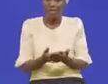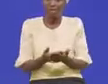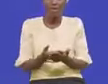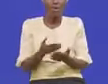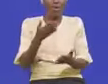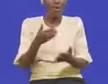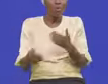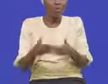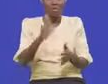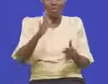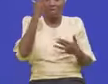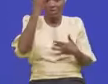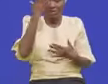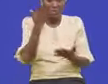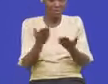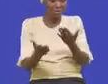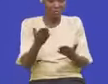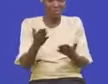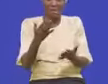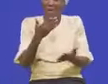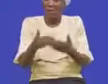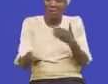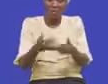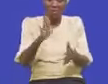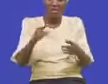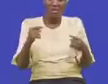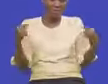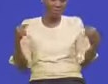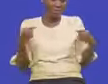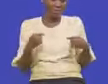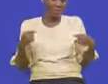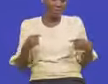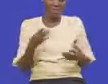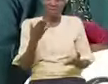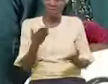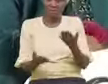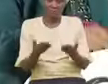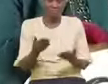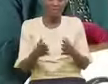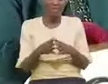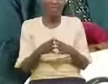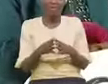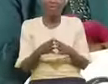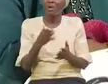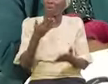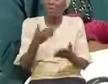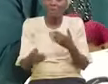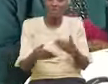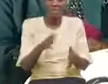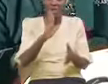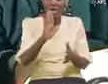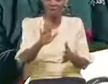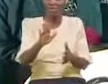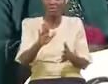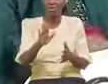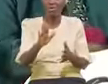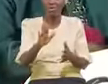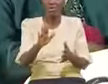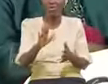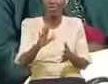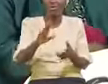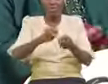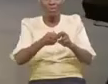le kaka yin wo do lele a whatever your pain may be le kaka yin wo fa sese a whatever you have discovered you are suffering